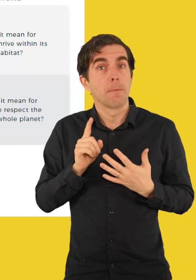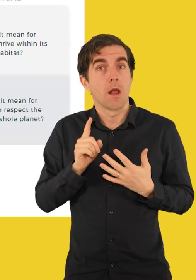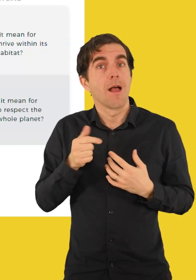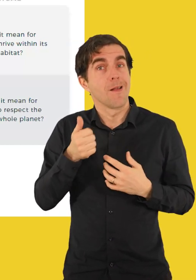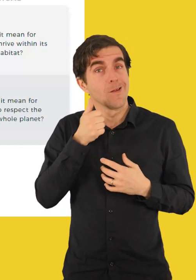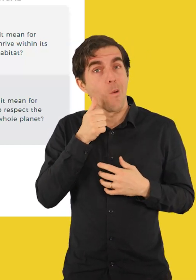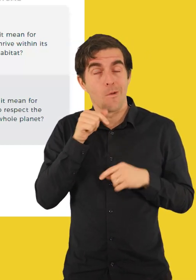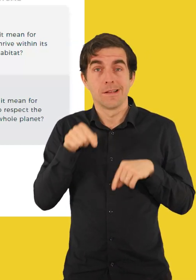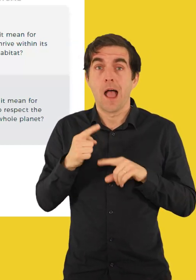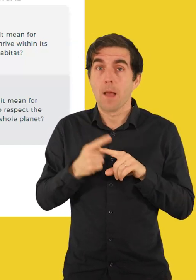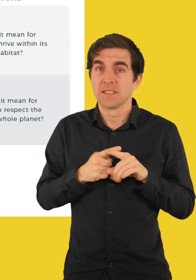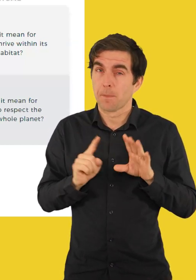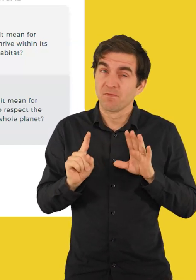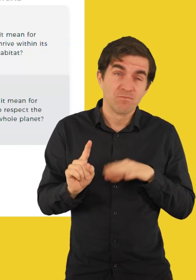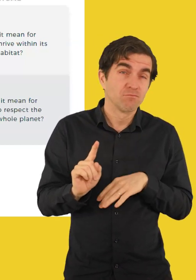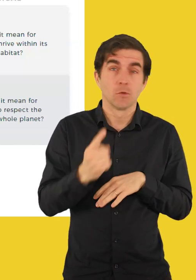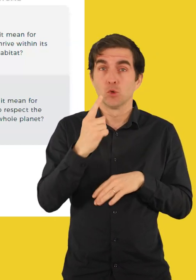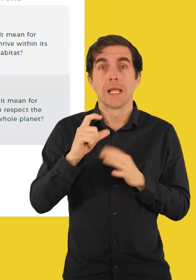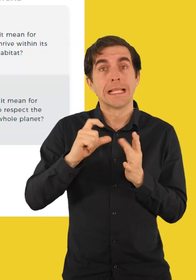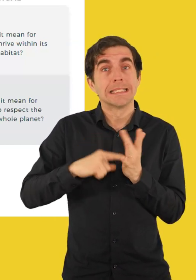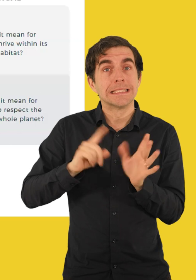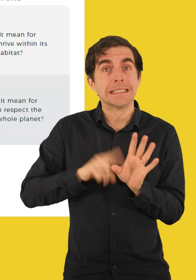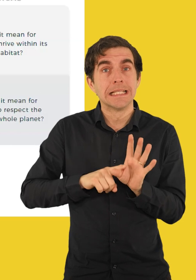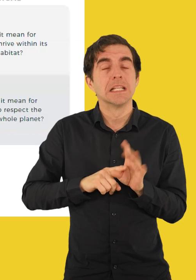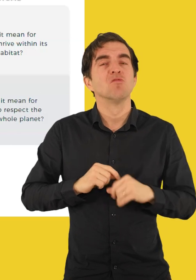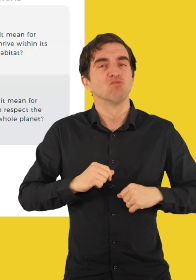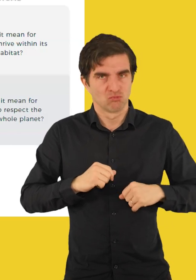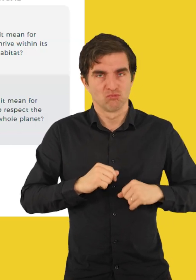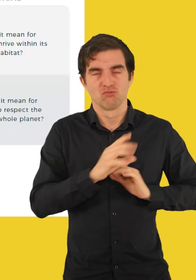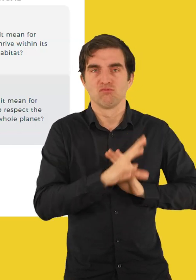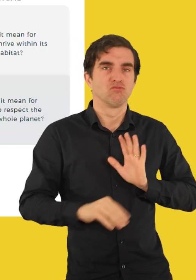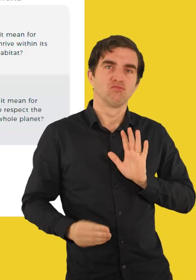know that Amsterdam was the first city to launch